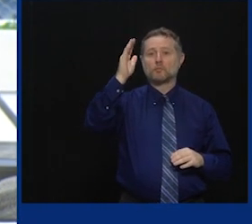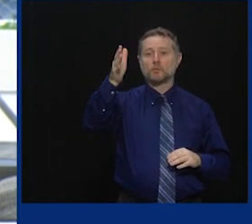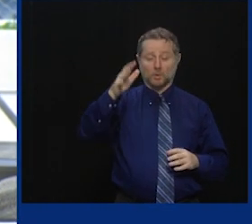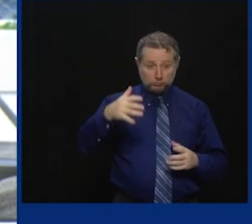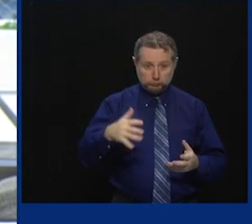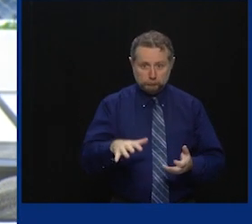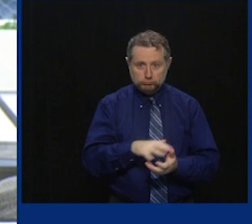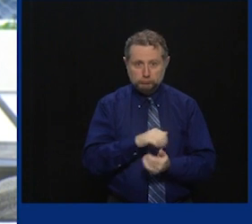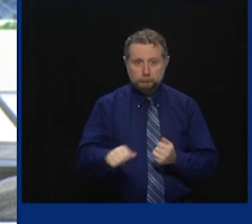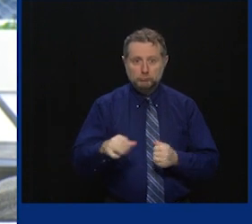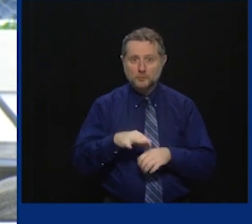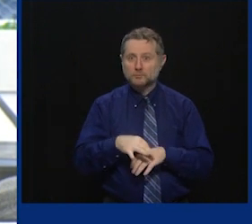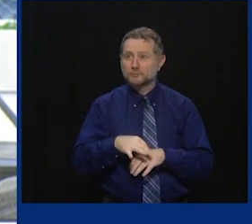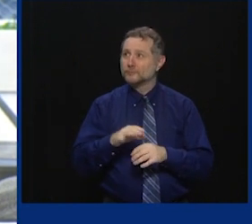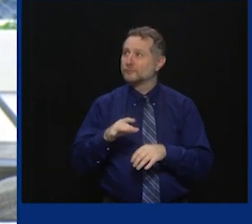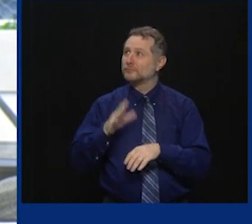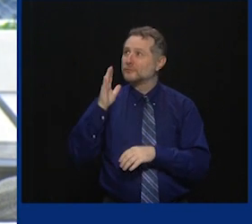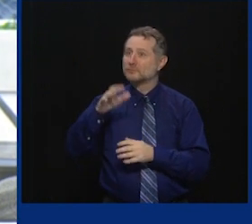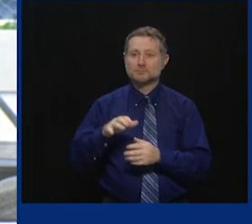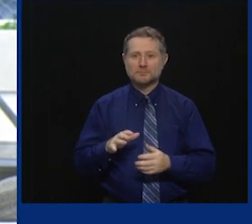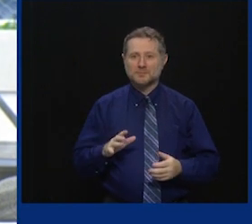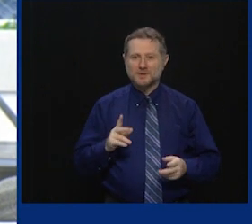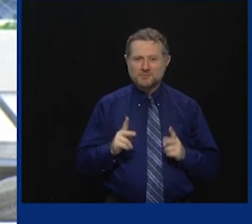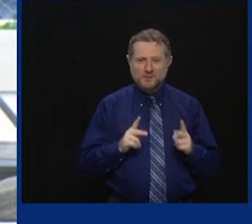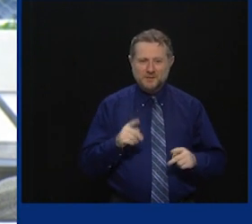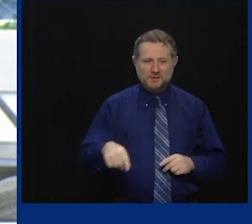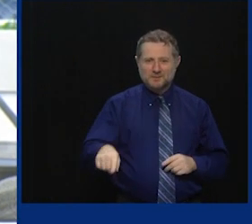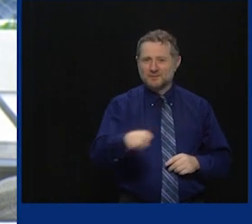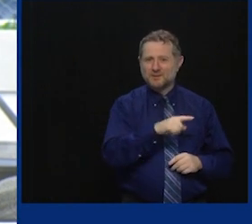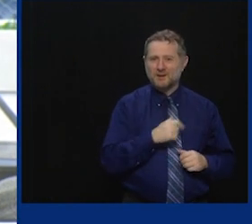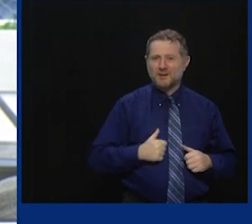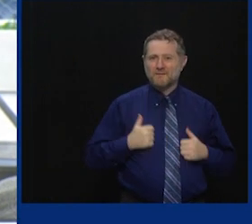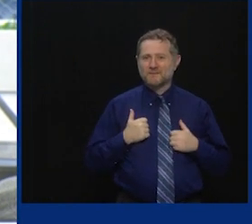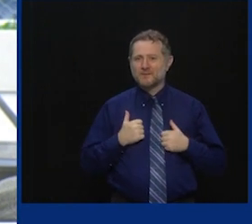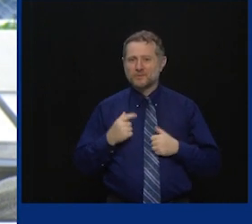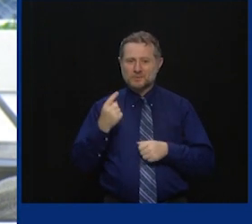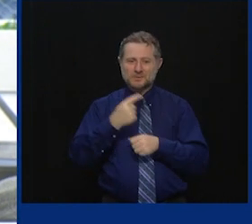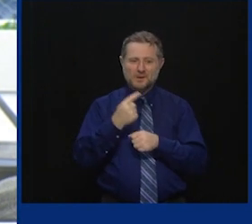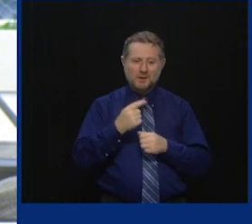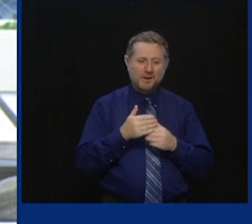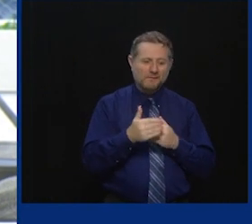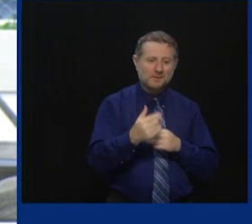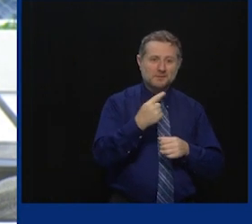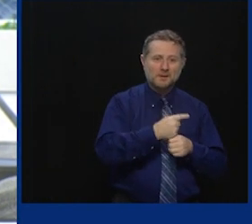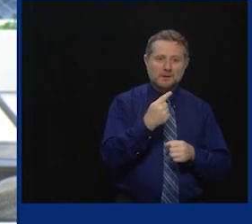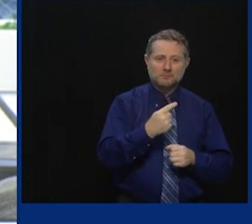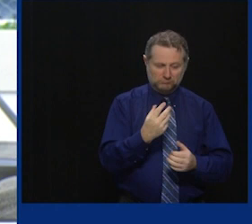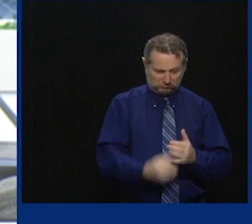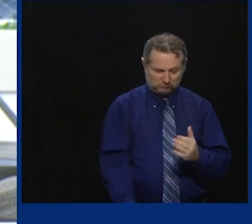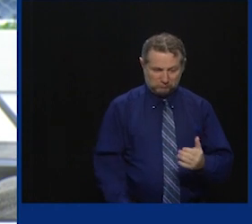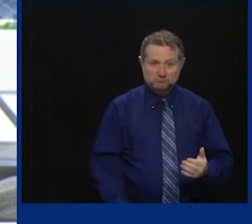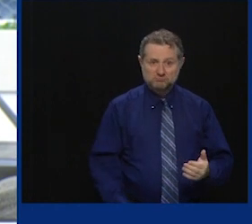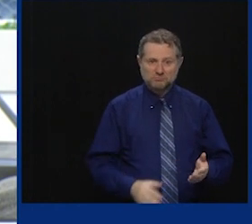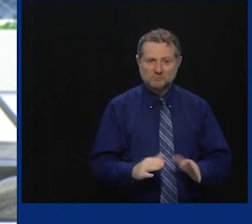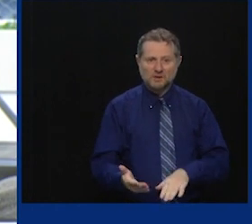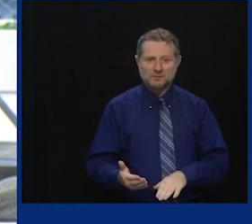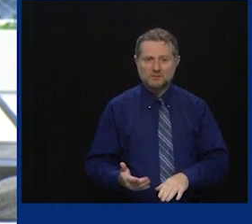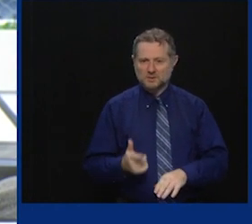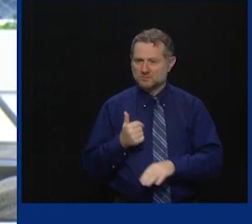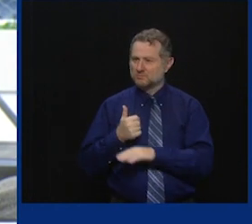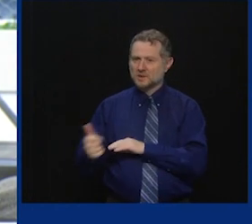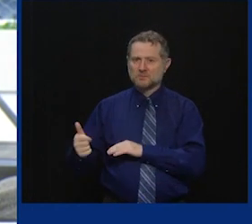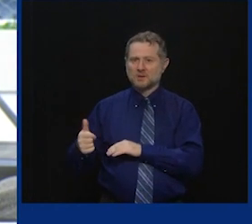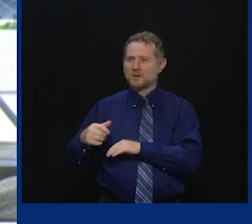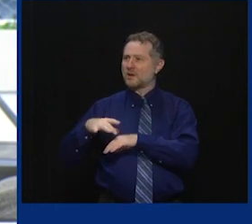are alive one day and dead the next because of climate changes that we could not have foreseen. It was